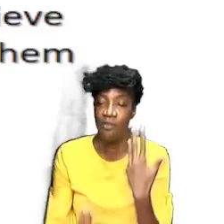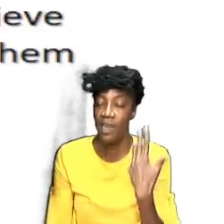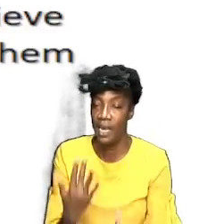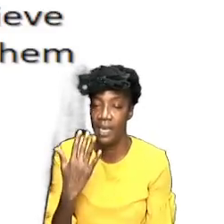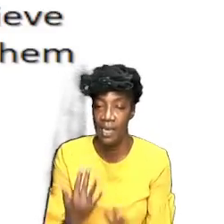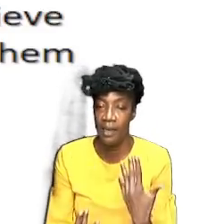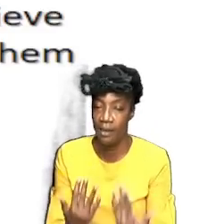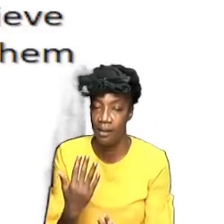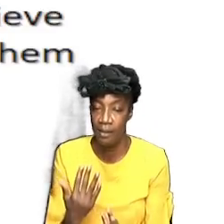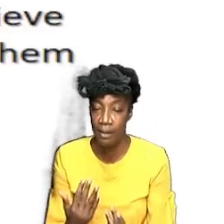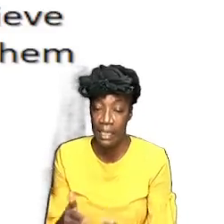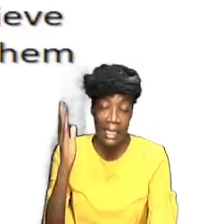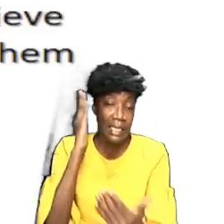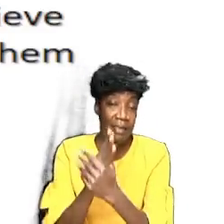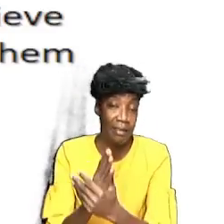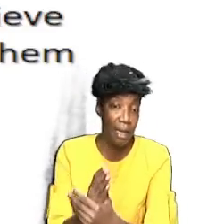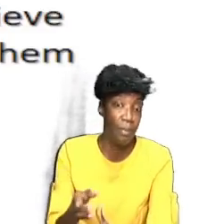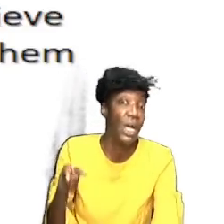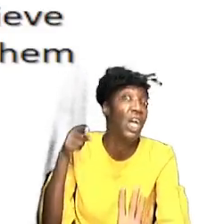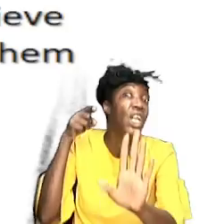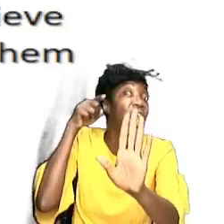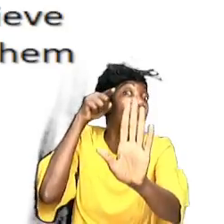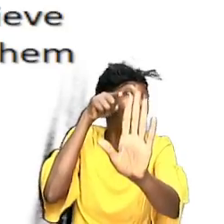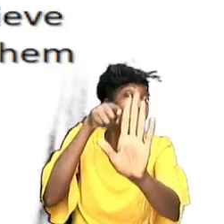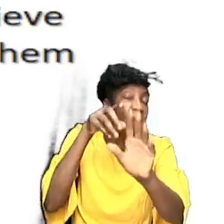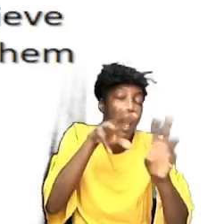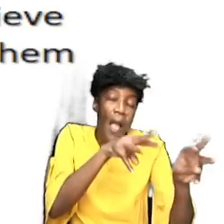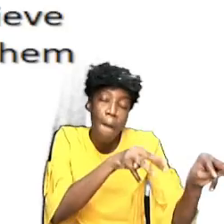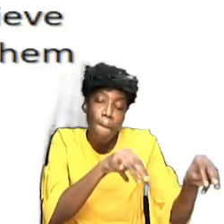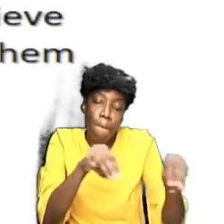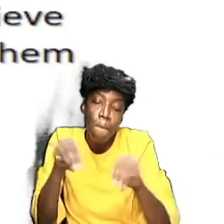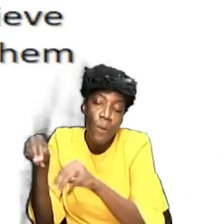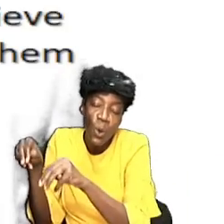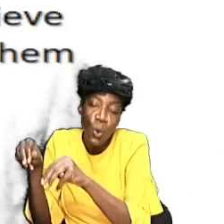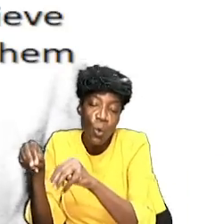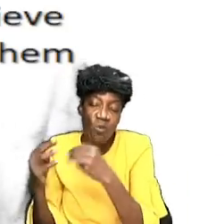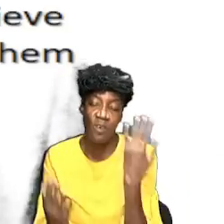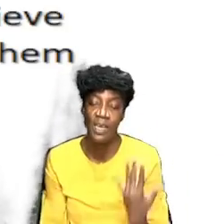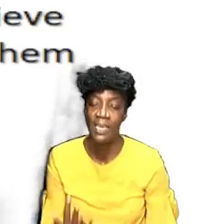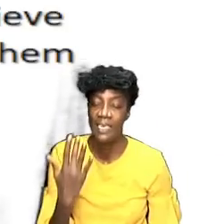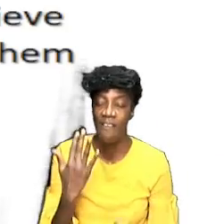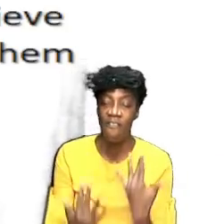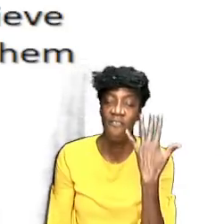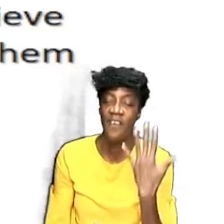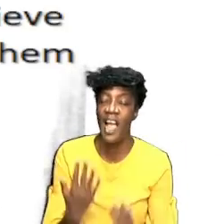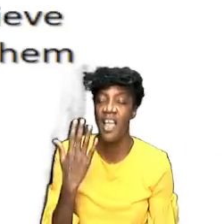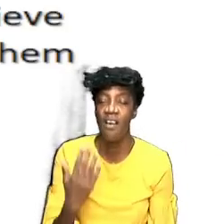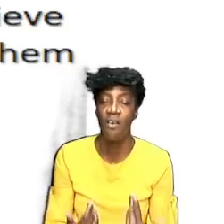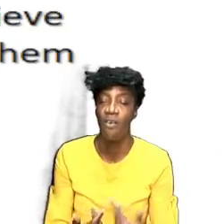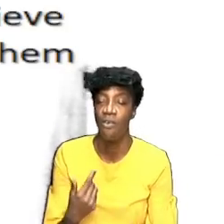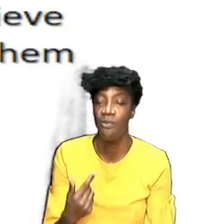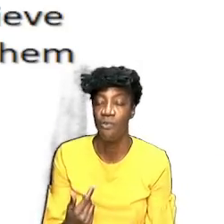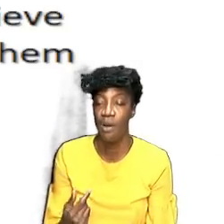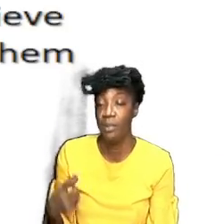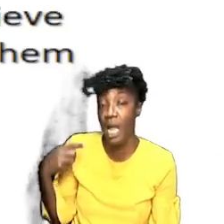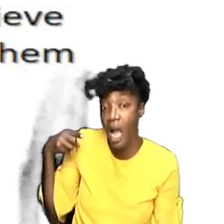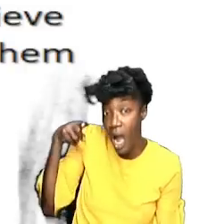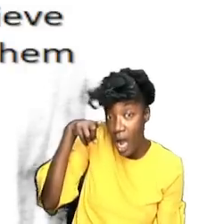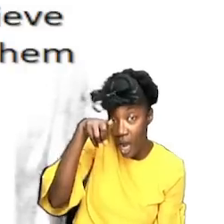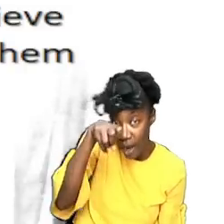fact that it stopped the arrow, it also removed, as it were, the fire from the arrow. All